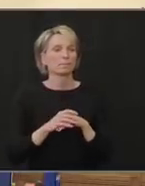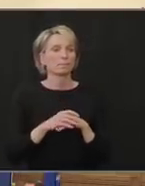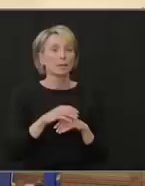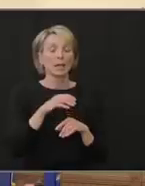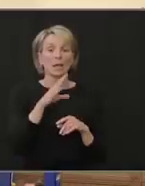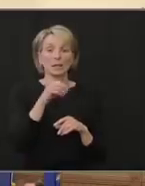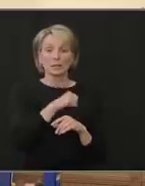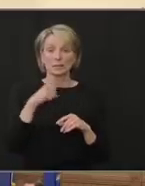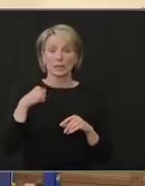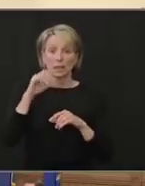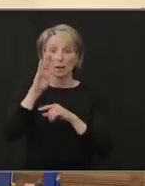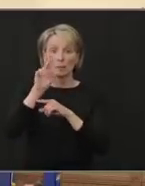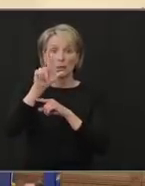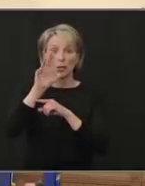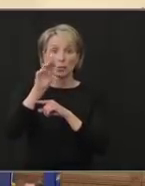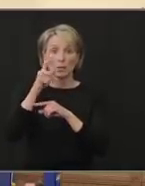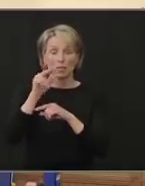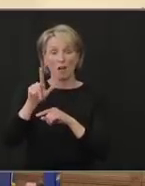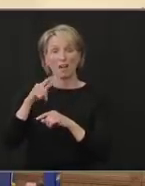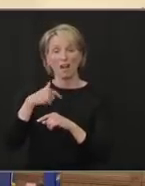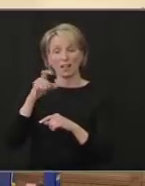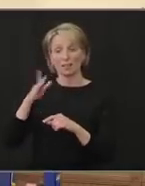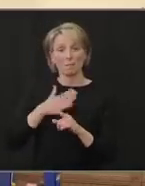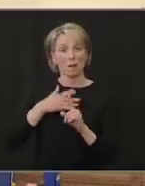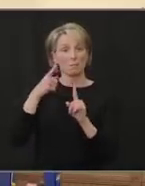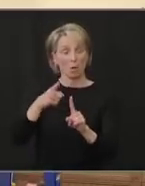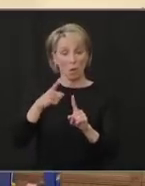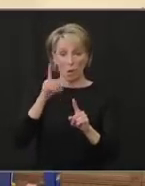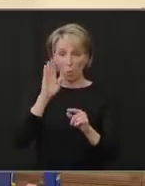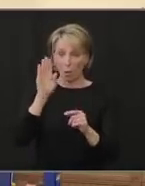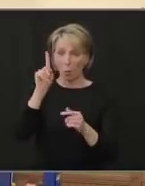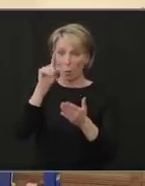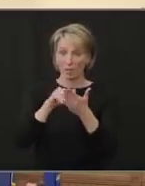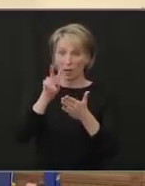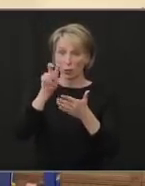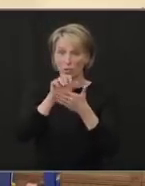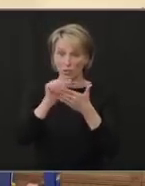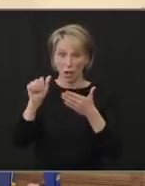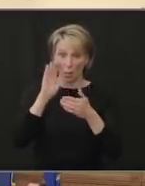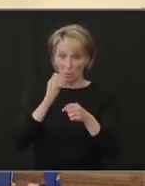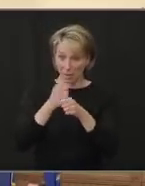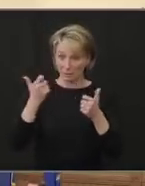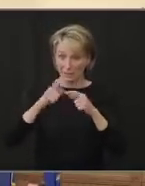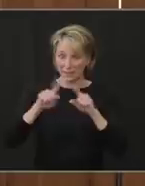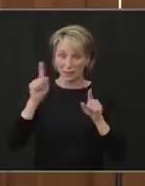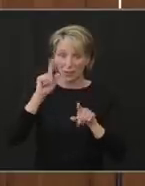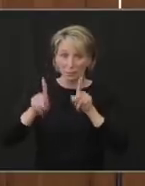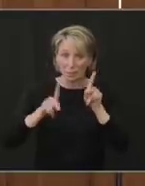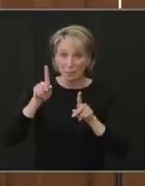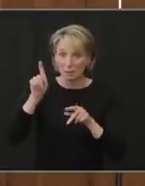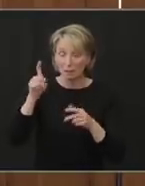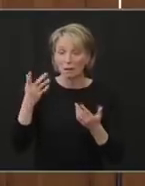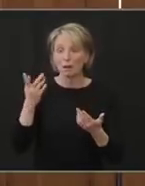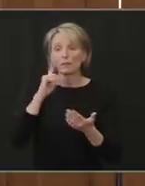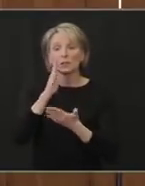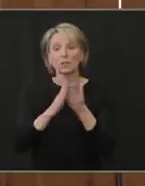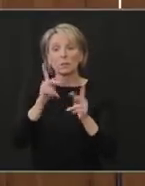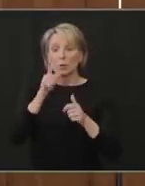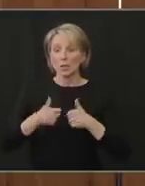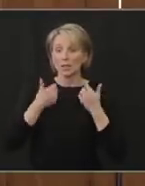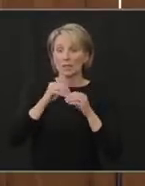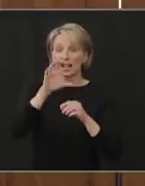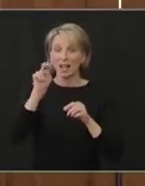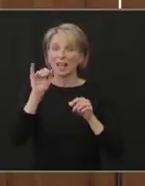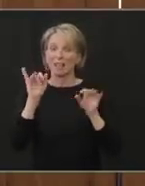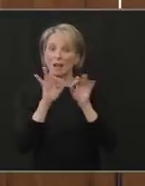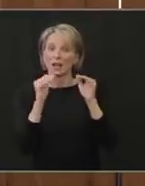$1,200 really make a difference? How much of a difference will it make? For a lot of people in Connecticut, it's a month's rent. So